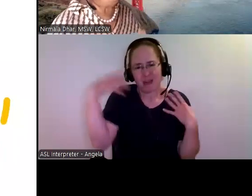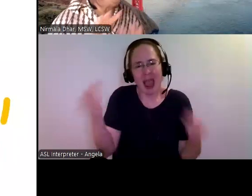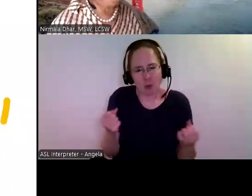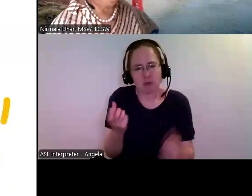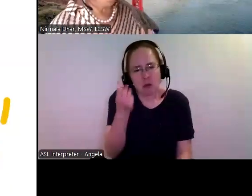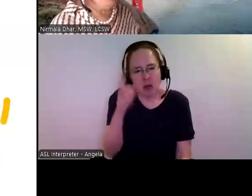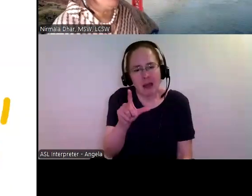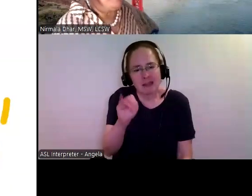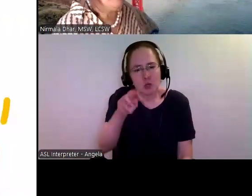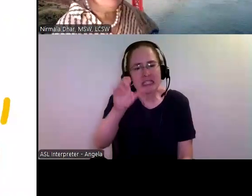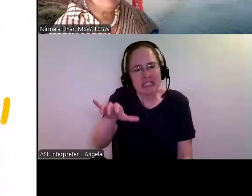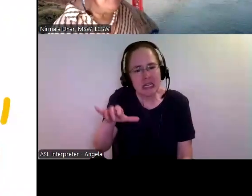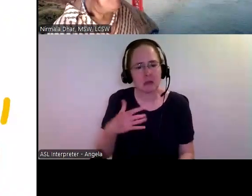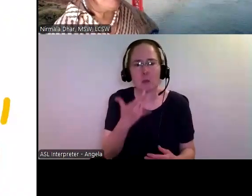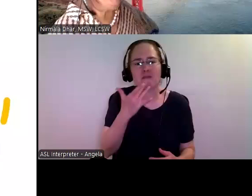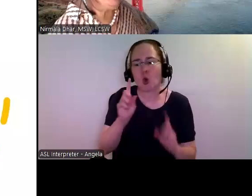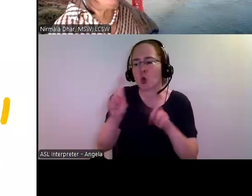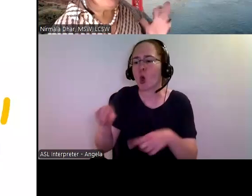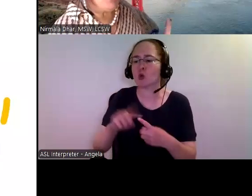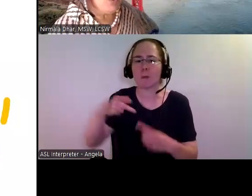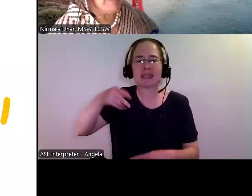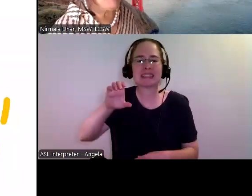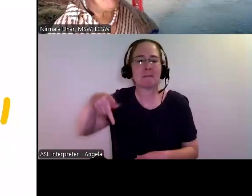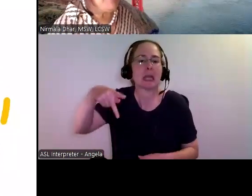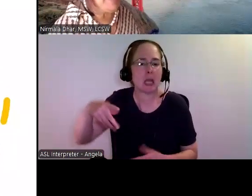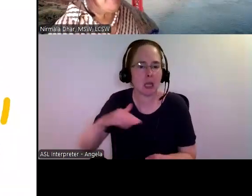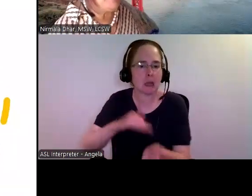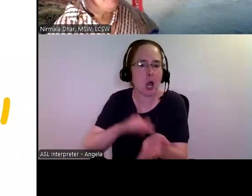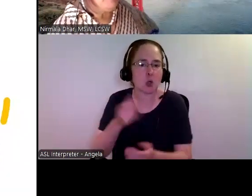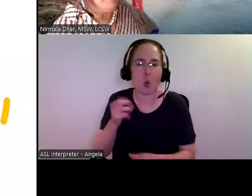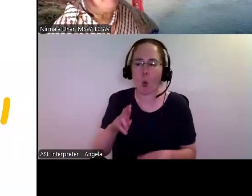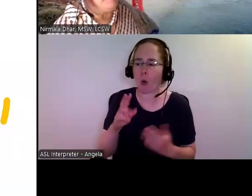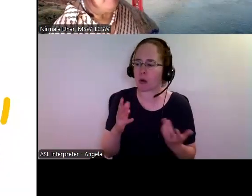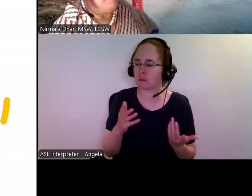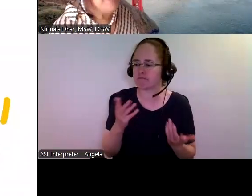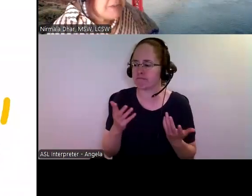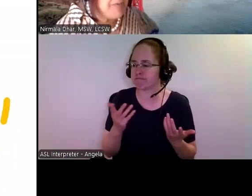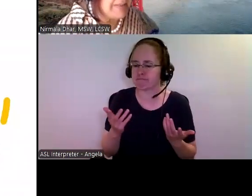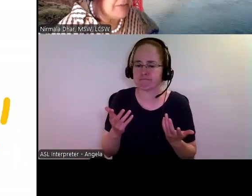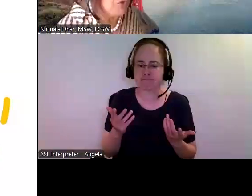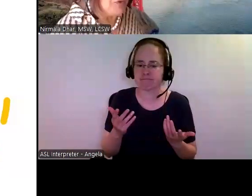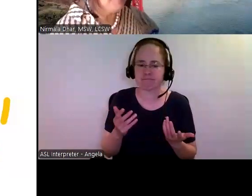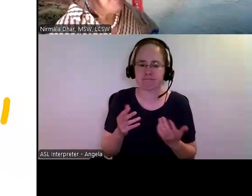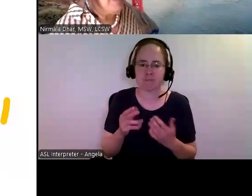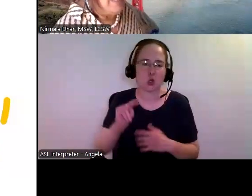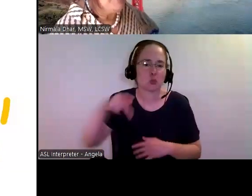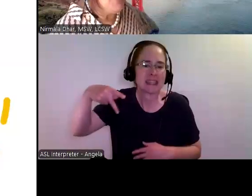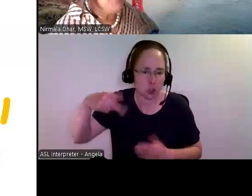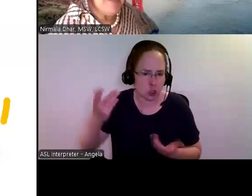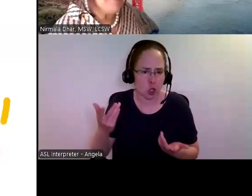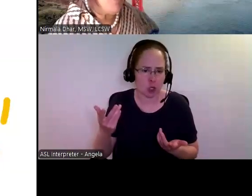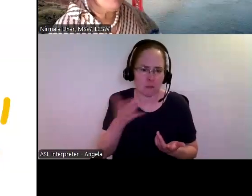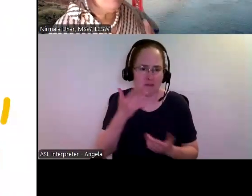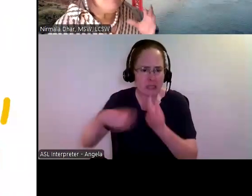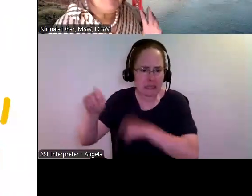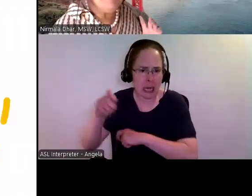they prefer to go to their kind of primary care doc or their primary care nurse practitioner. And so